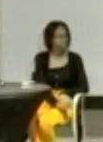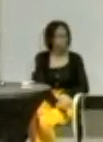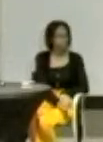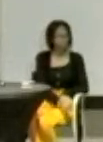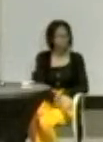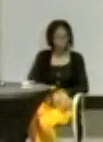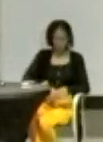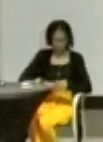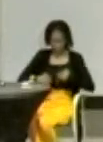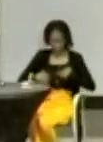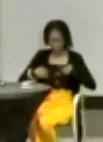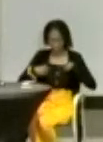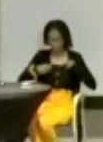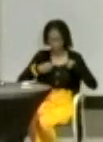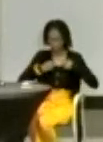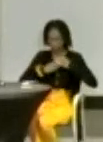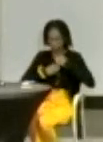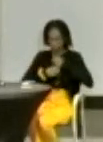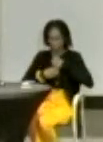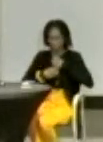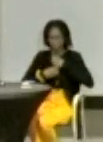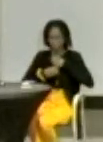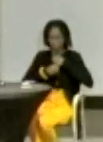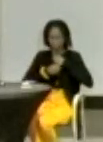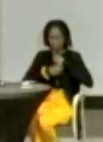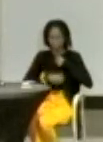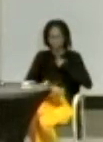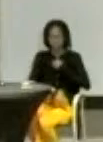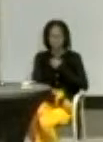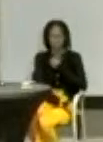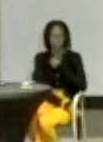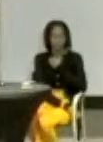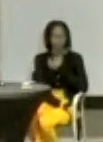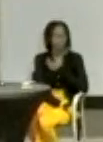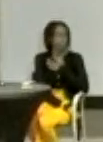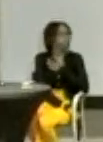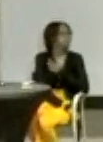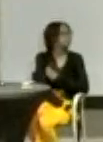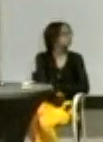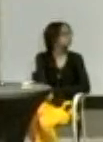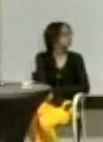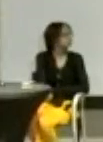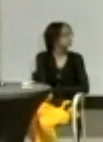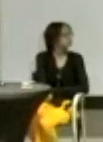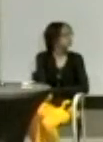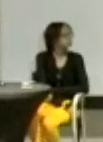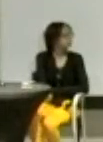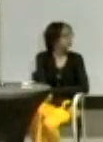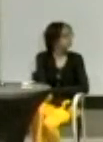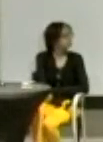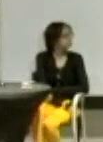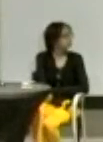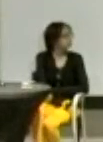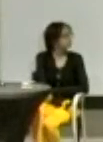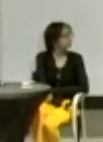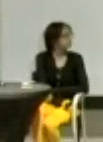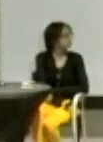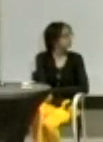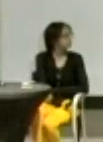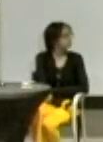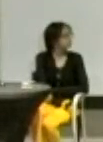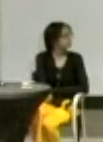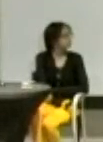idea. And just continue to have those lines of communication with each other. I think that